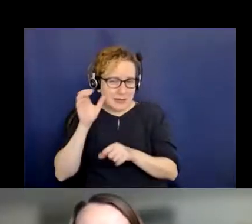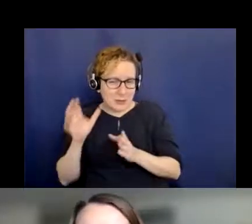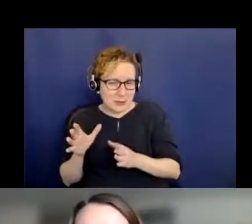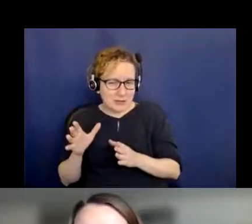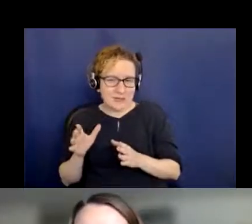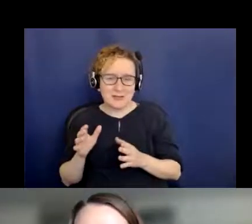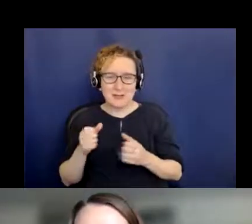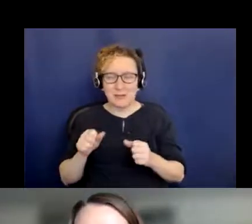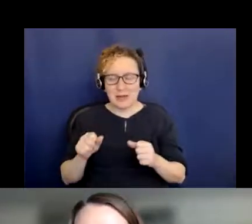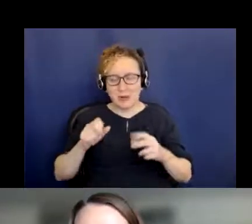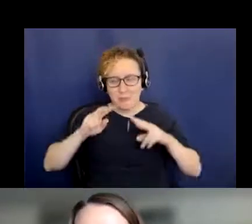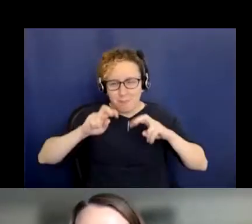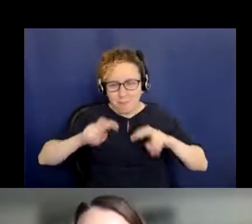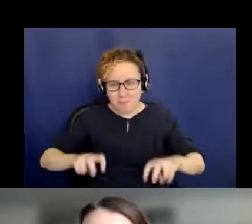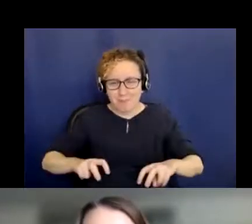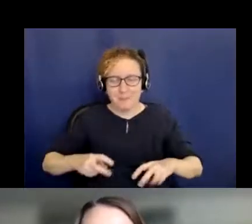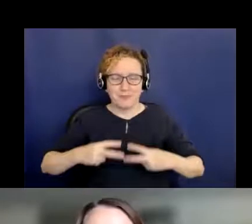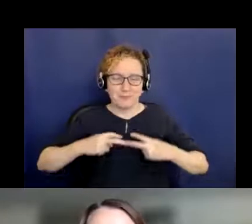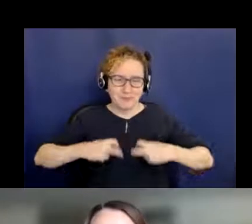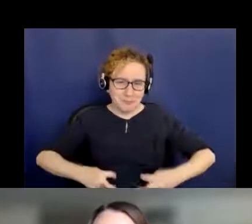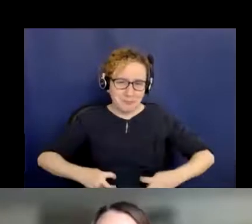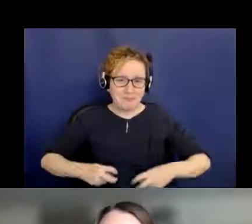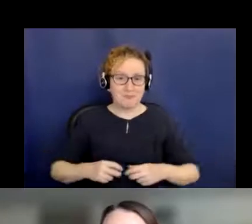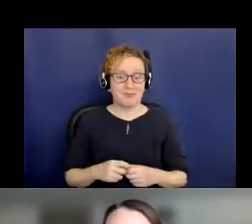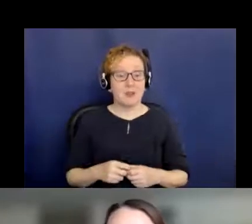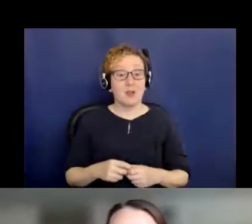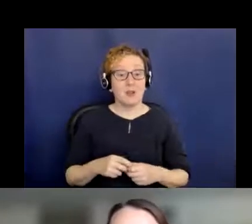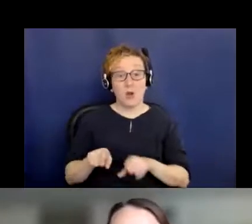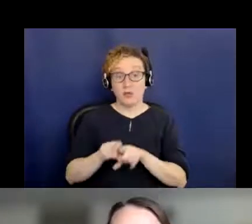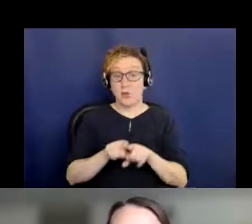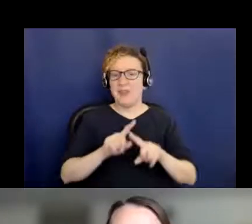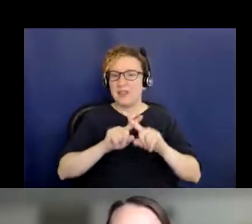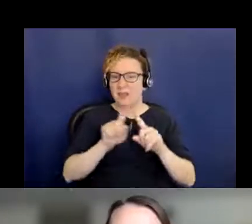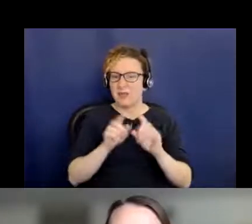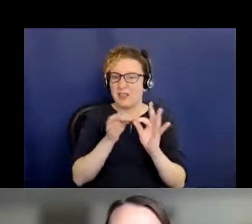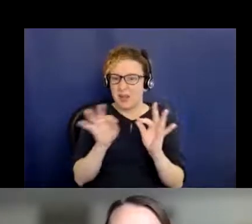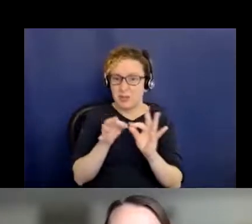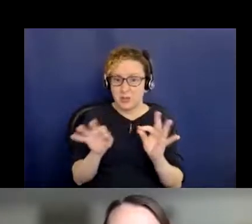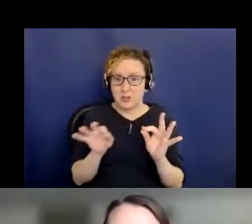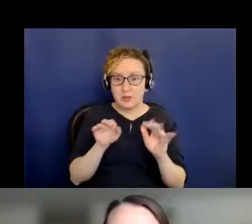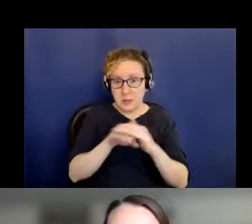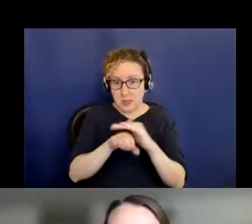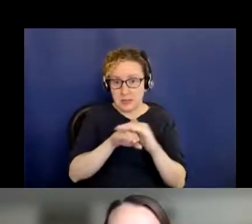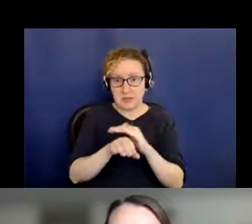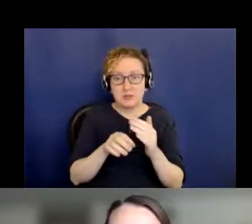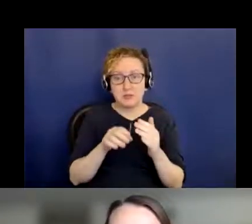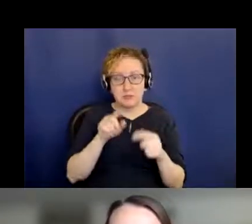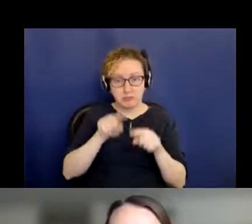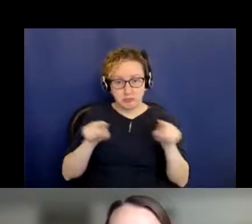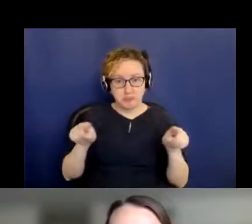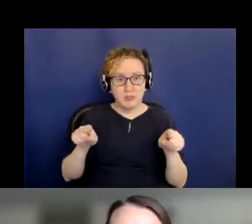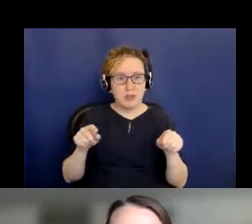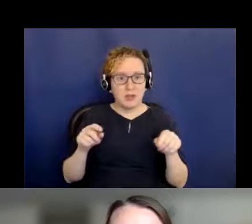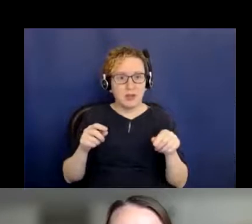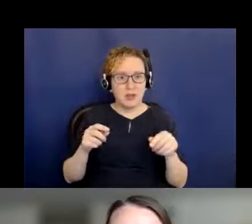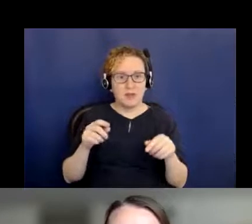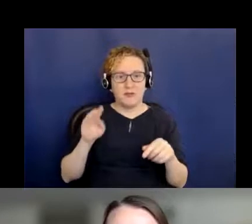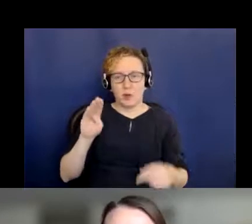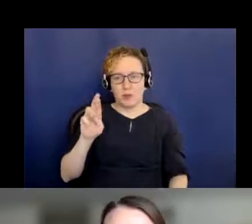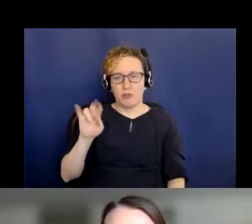see the abilities of different languages and different access points for Bridge as a